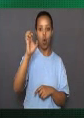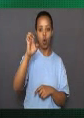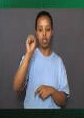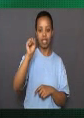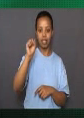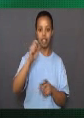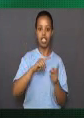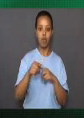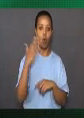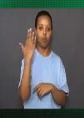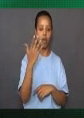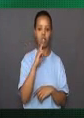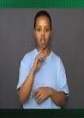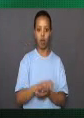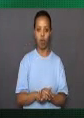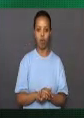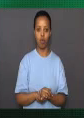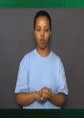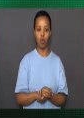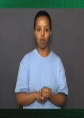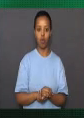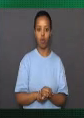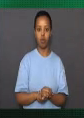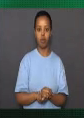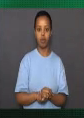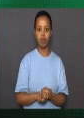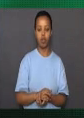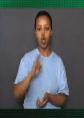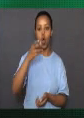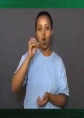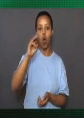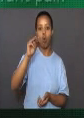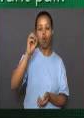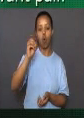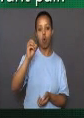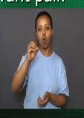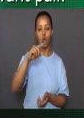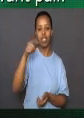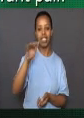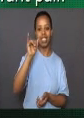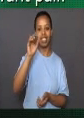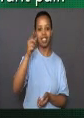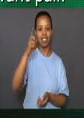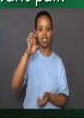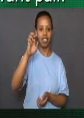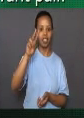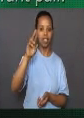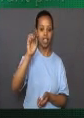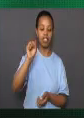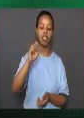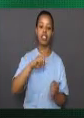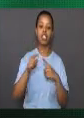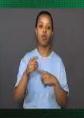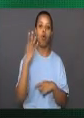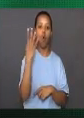number 5. The definition of homozygous is number 4.